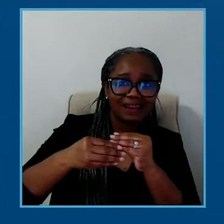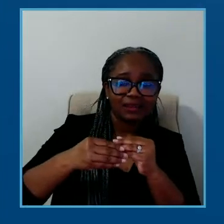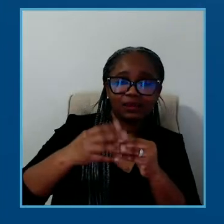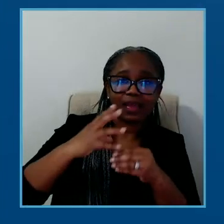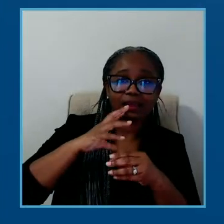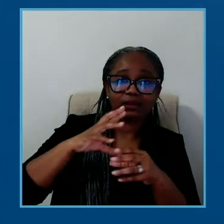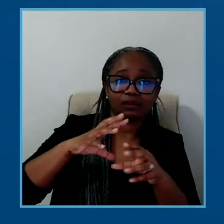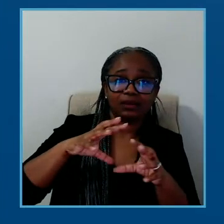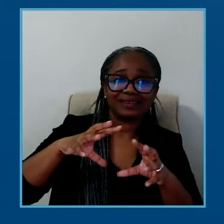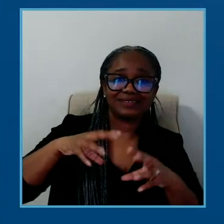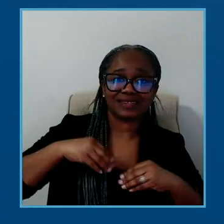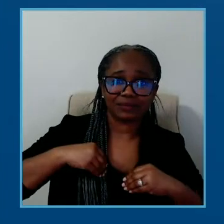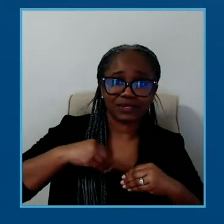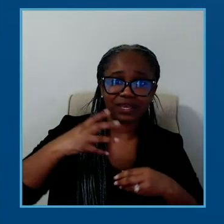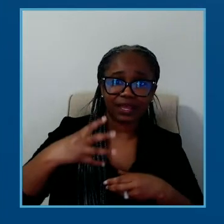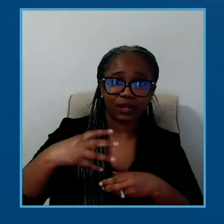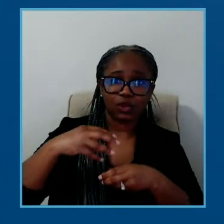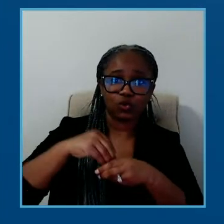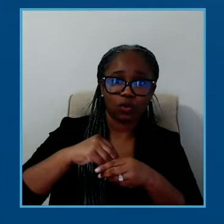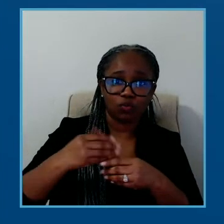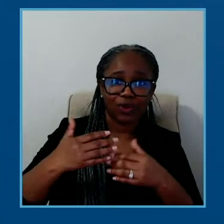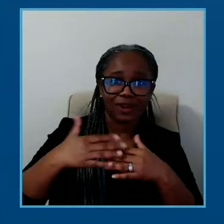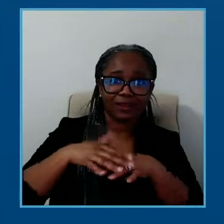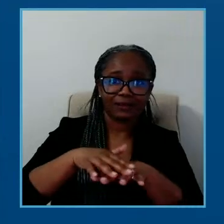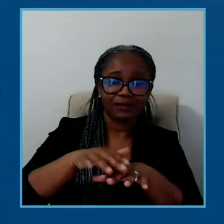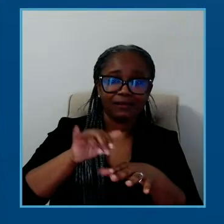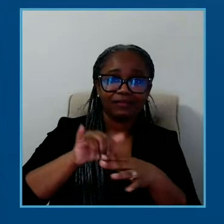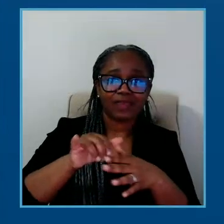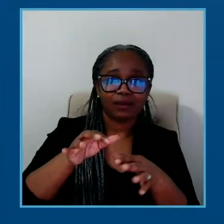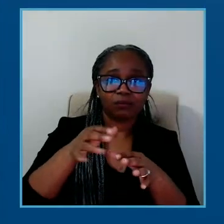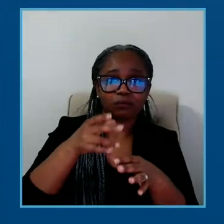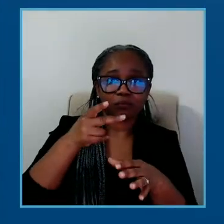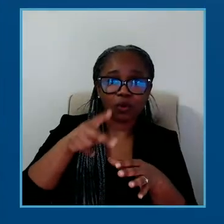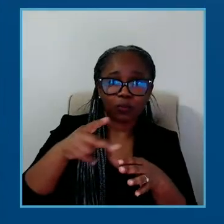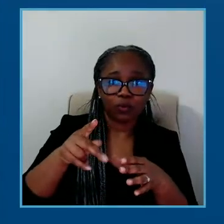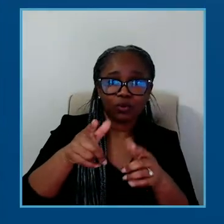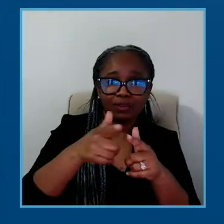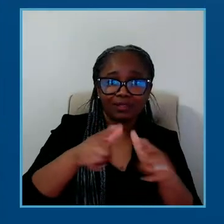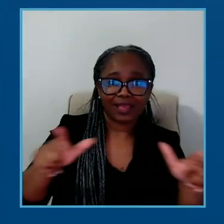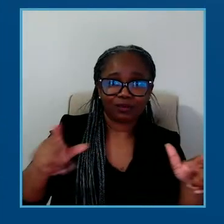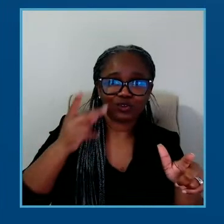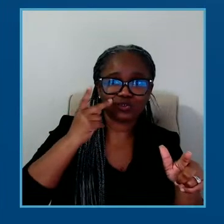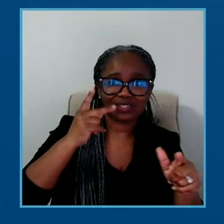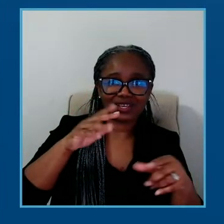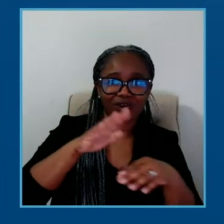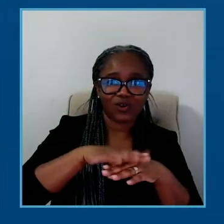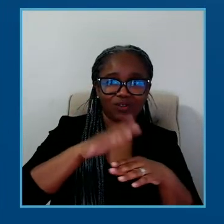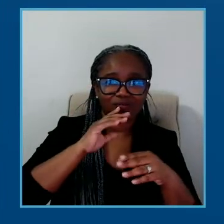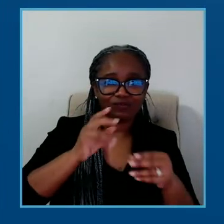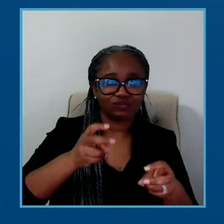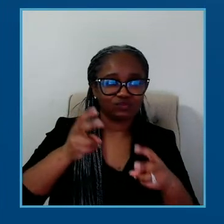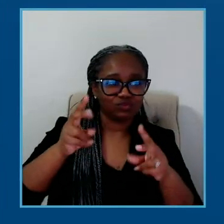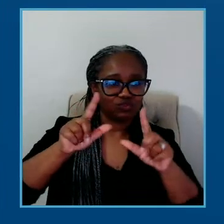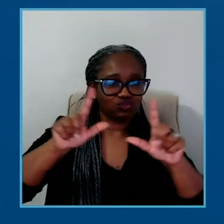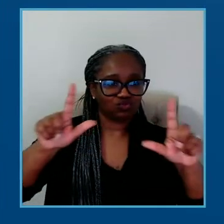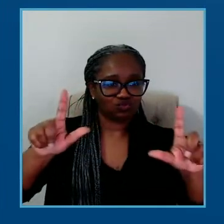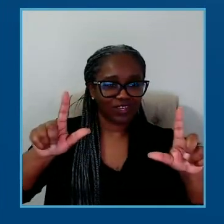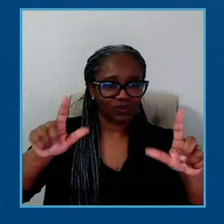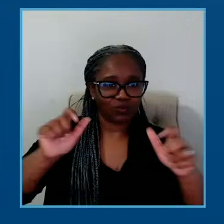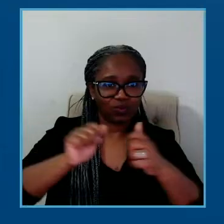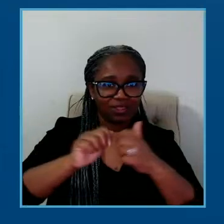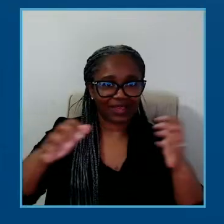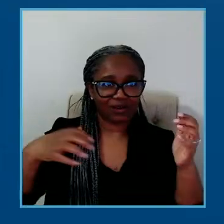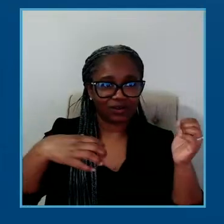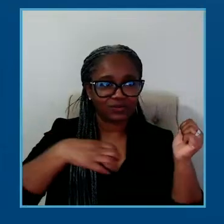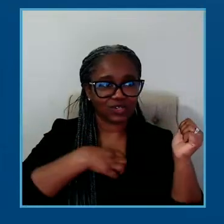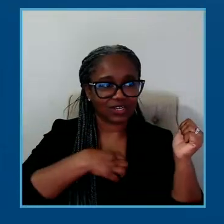the screen if there is no objection to it. And Mr. Mallory has